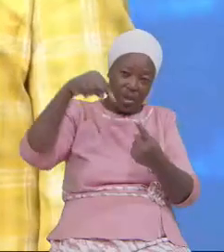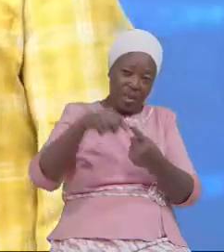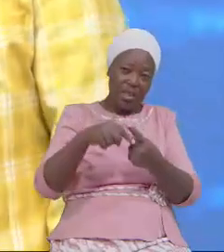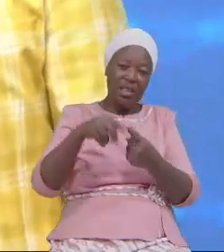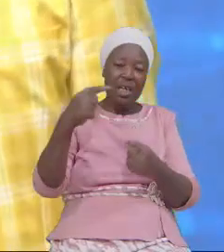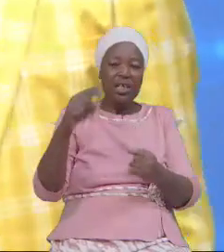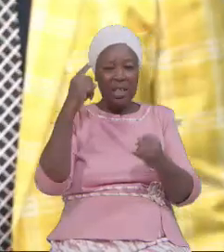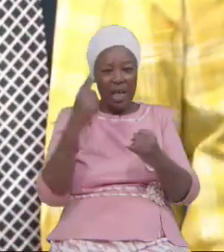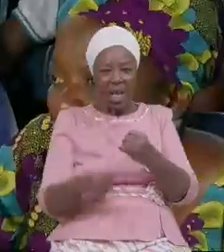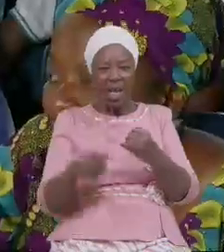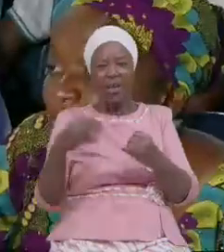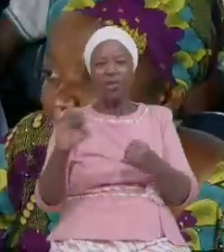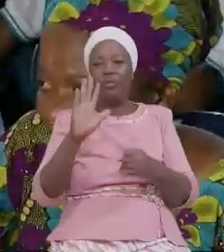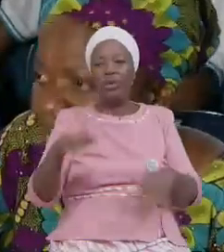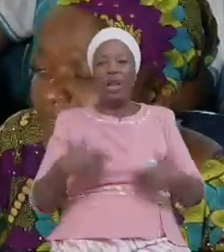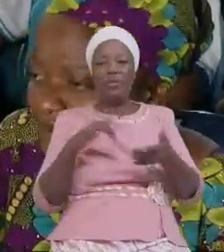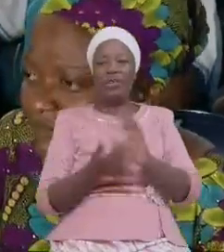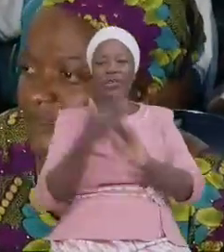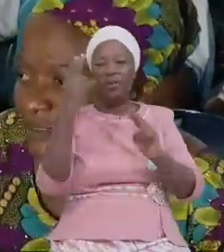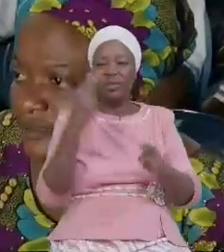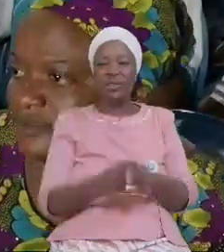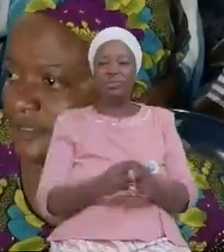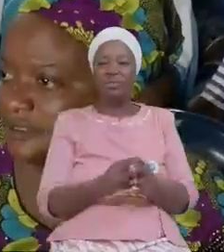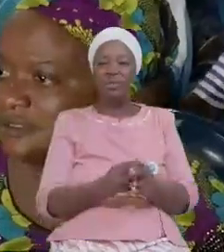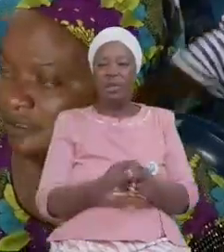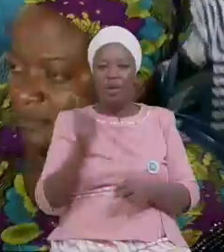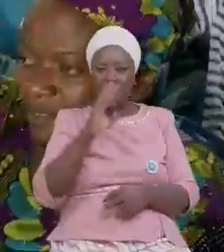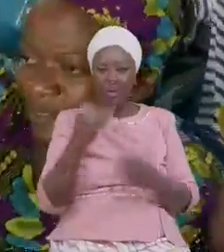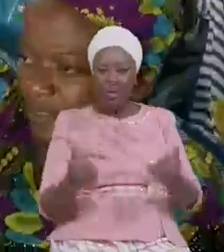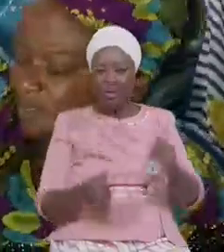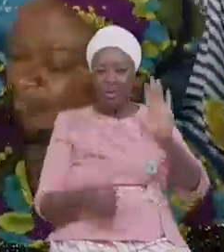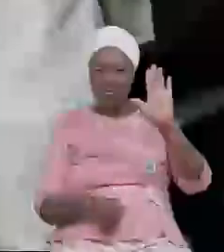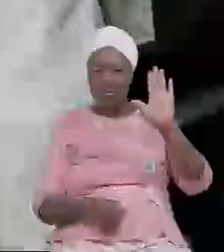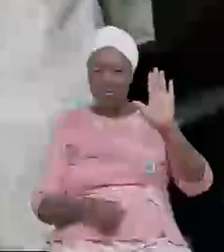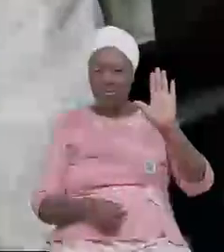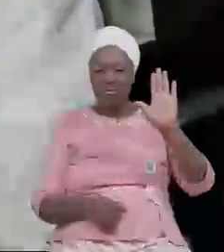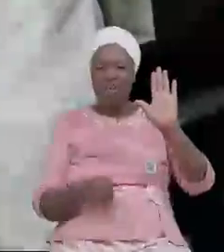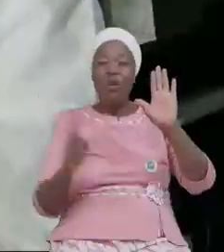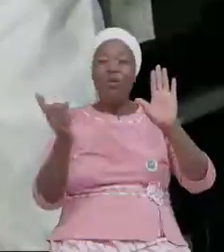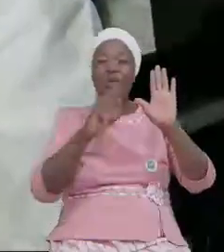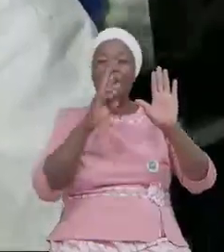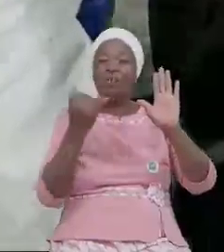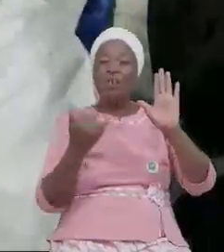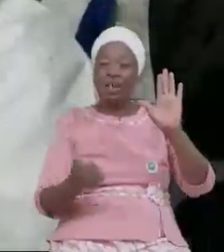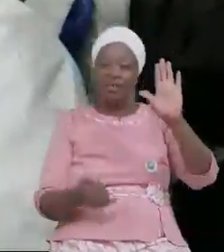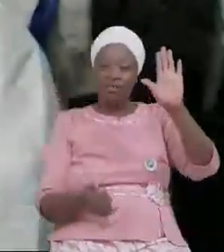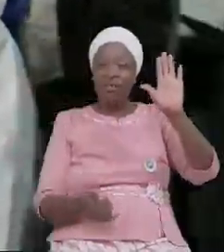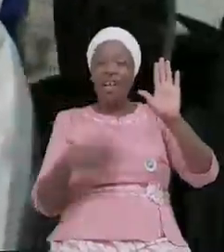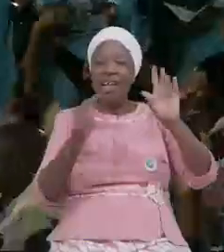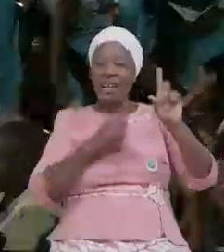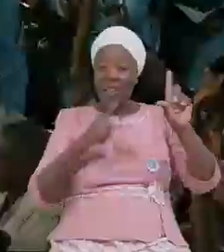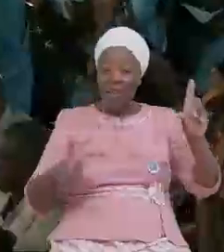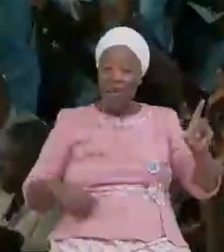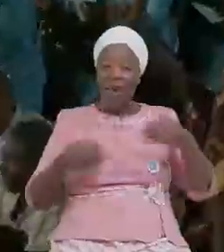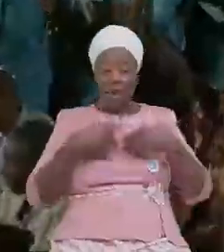end of your life. Where are you? I said, where are you? The Lord has seen